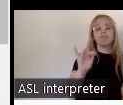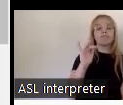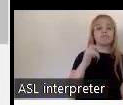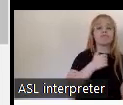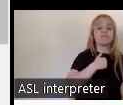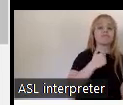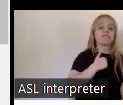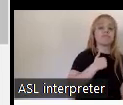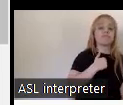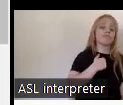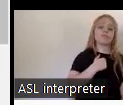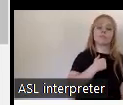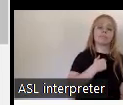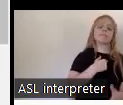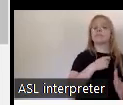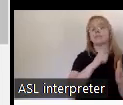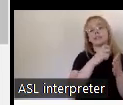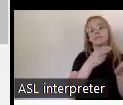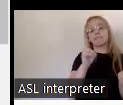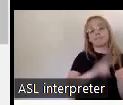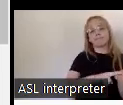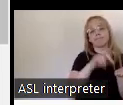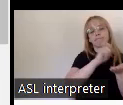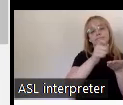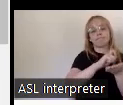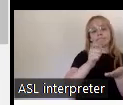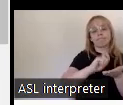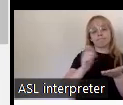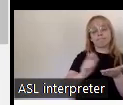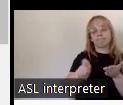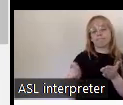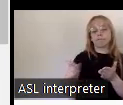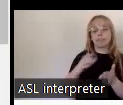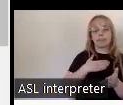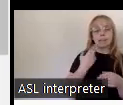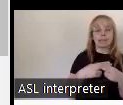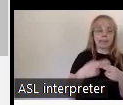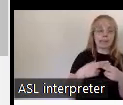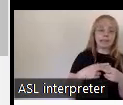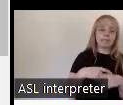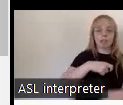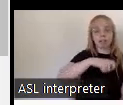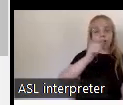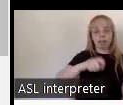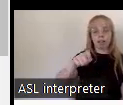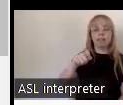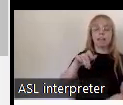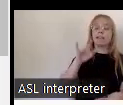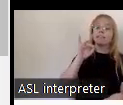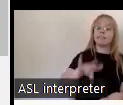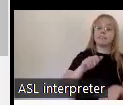myself. I use my finger, or I use my mouse to create a signature in here, and I hit submit.